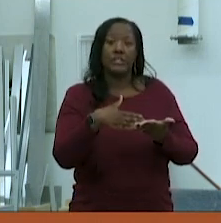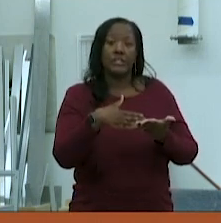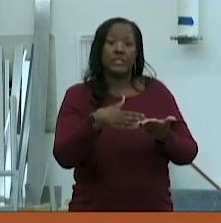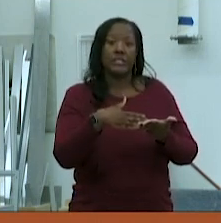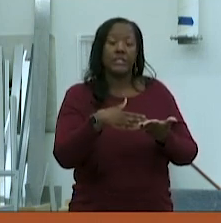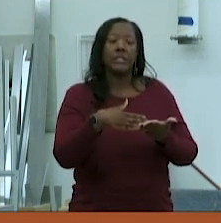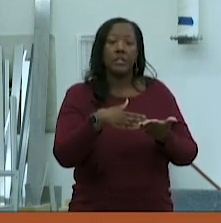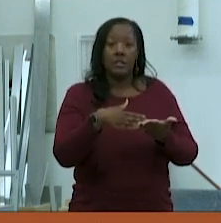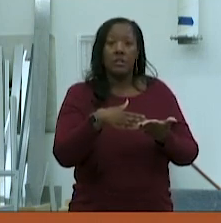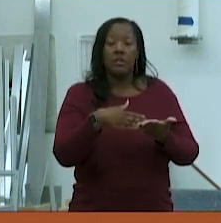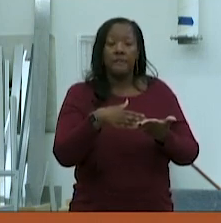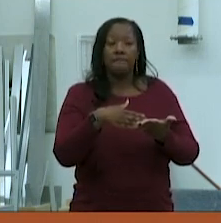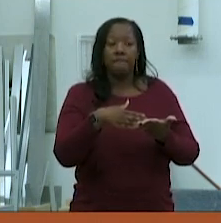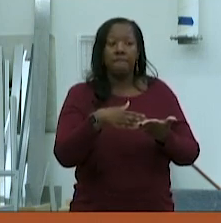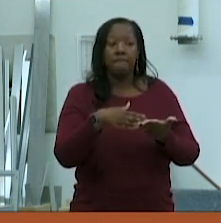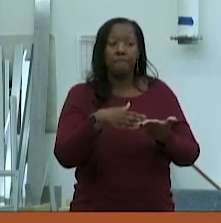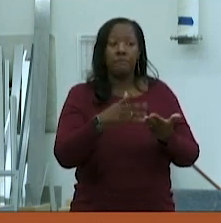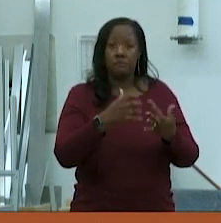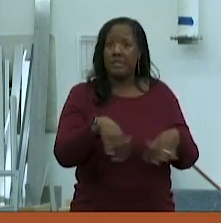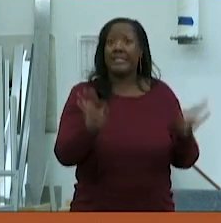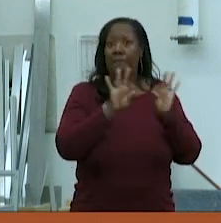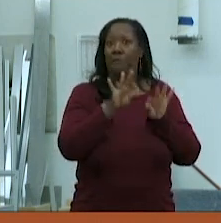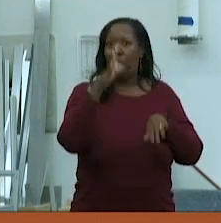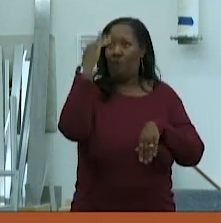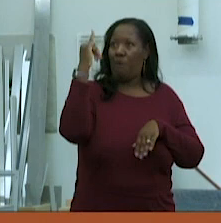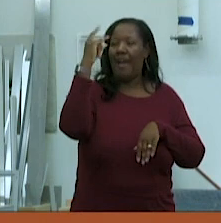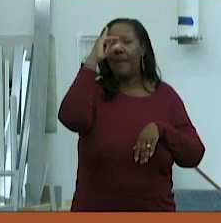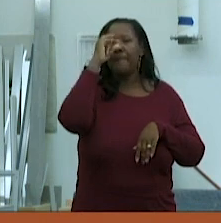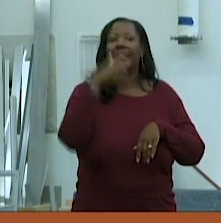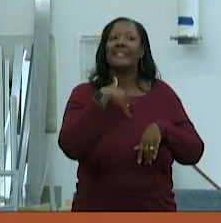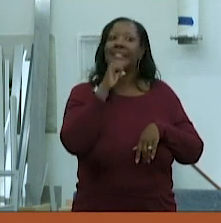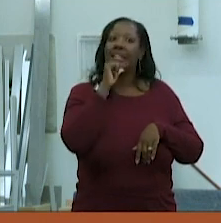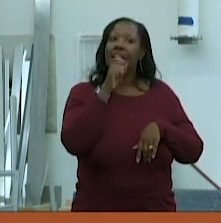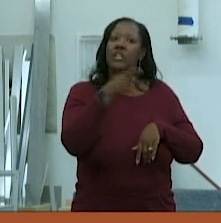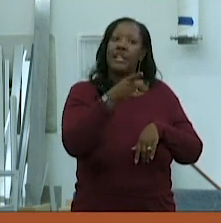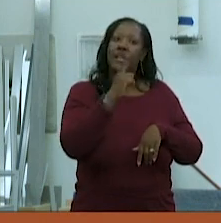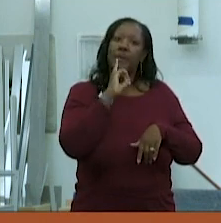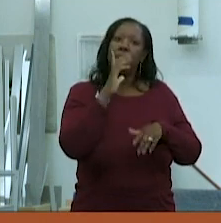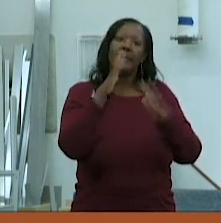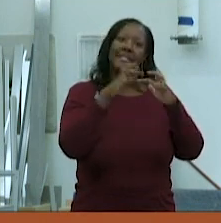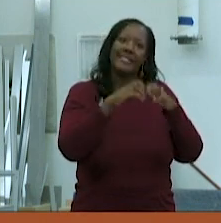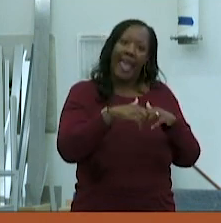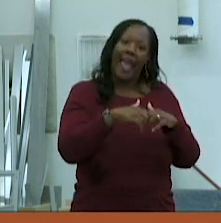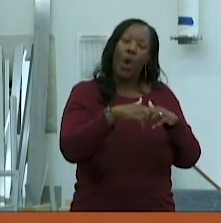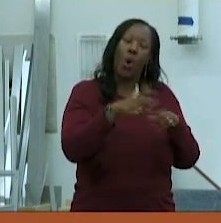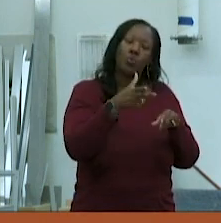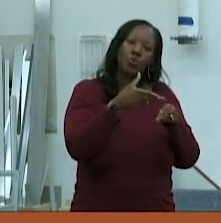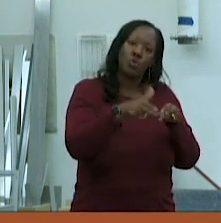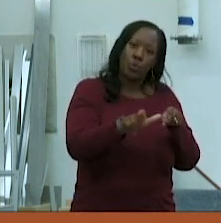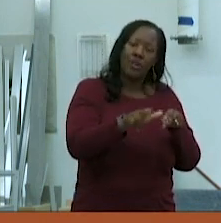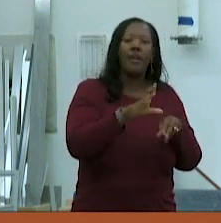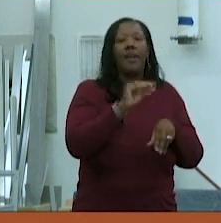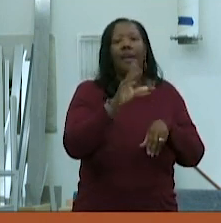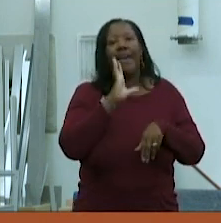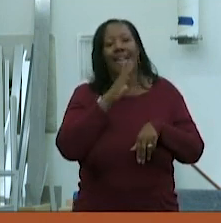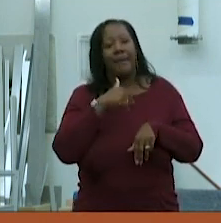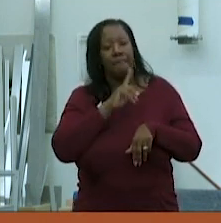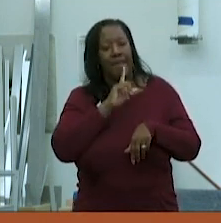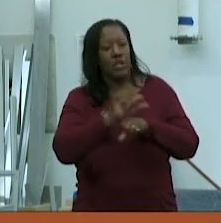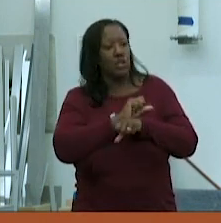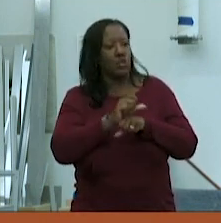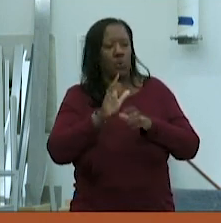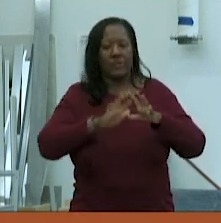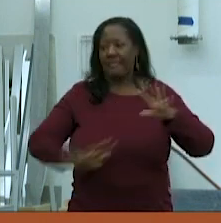Sorry, using easily replaceable standardized components minimizes downtime while incorporating access panels and strategic layout ensures